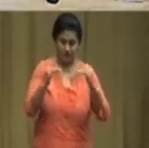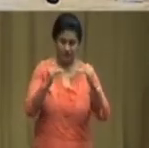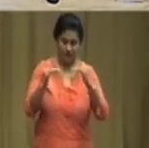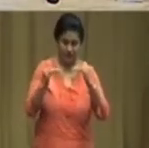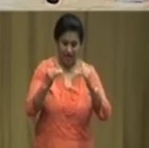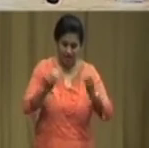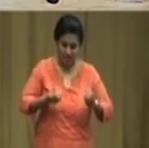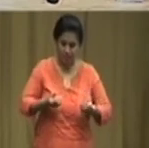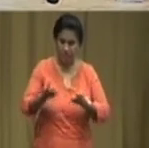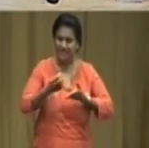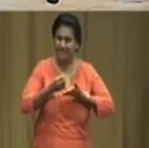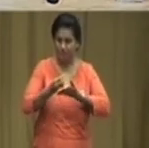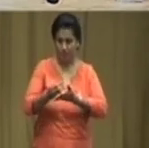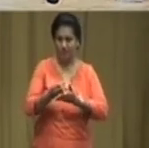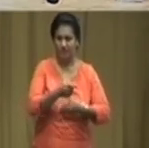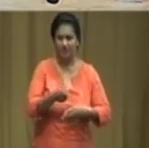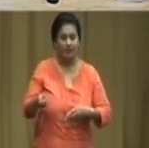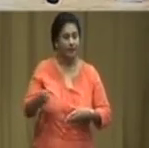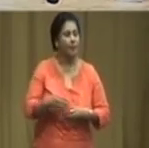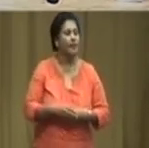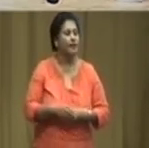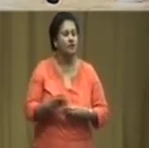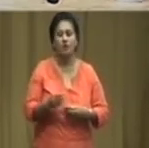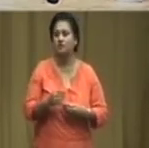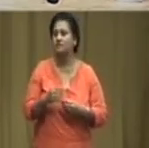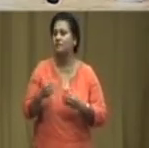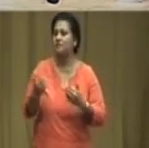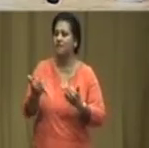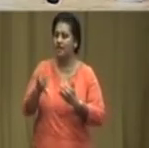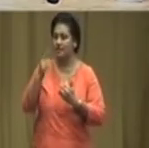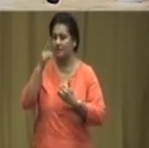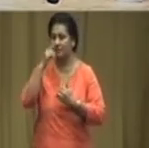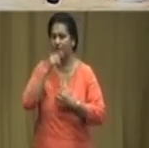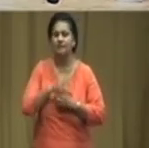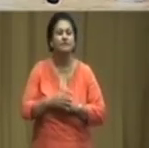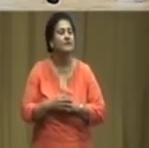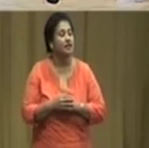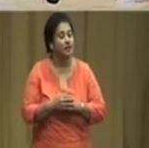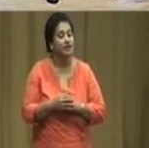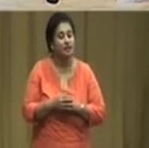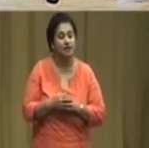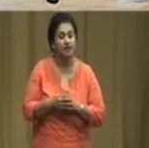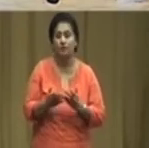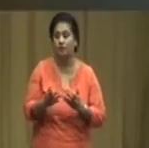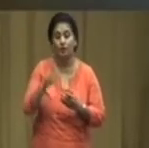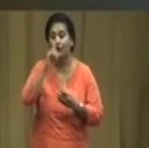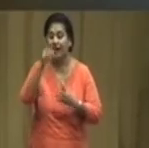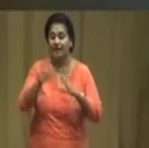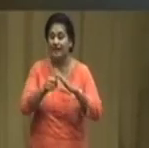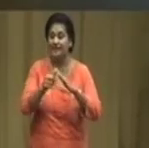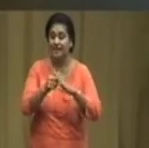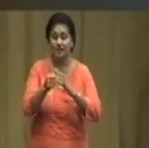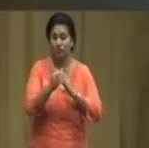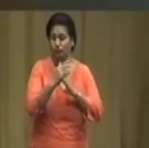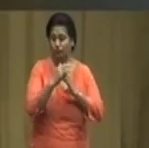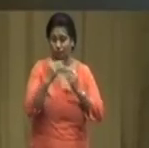talk about something of the order of 100 million people who are not really in a position to get access to education. I